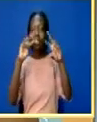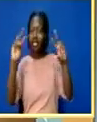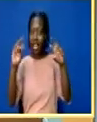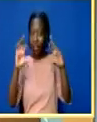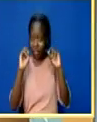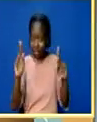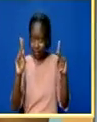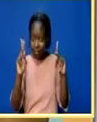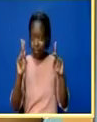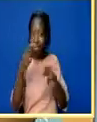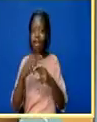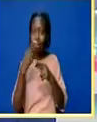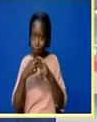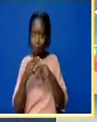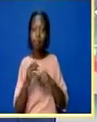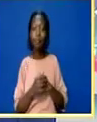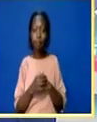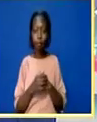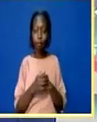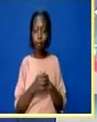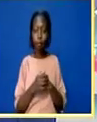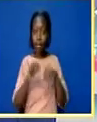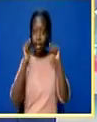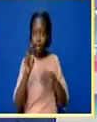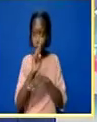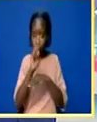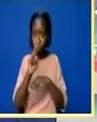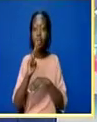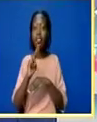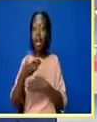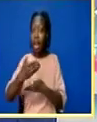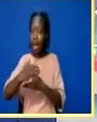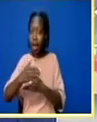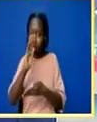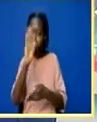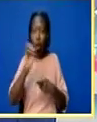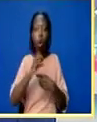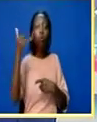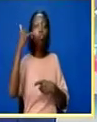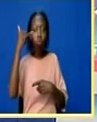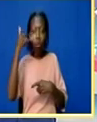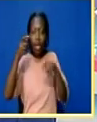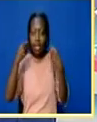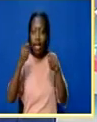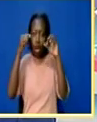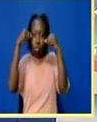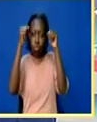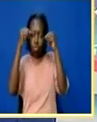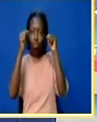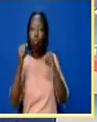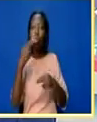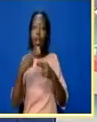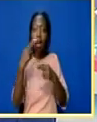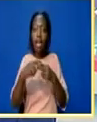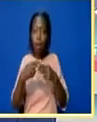that is. Okay. You can use your mm-hmm. digital devices. Yes. And get to find out. Okay. Search. Okay. What do we call the